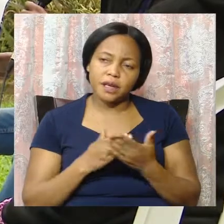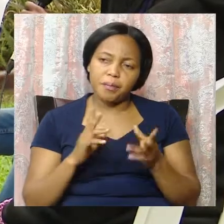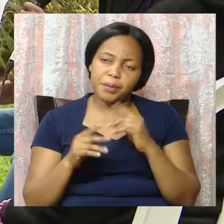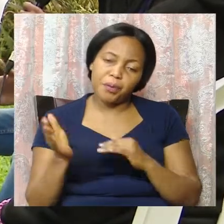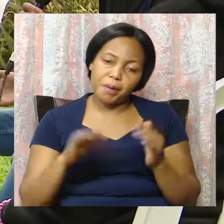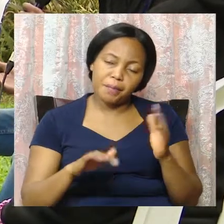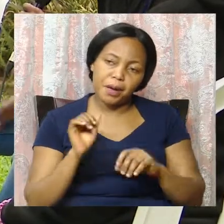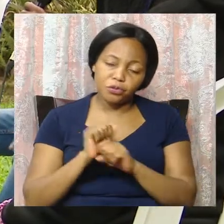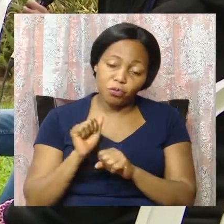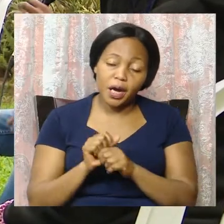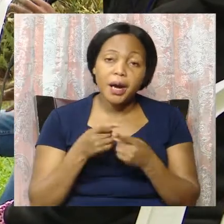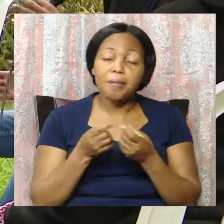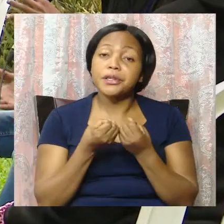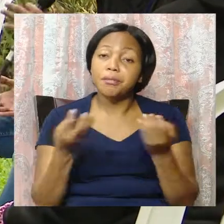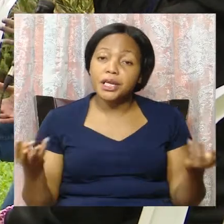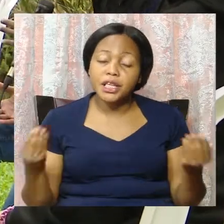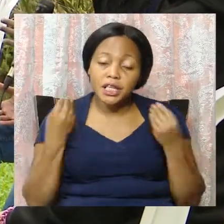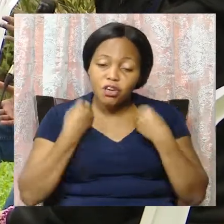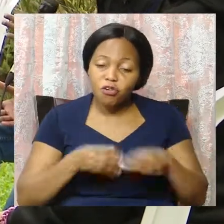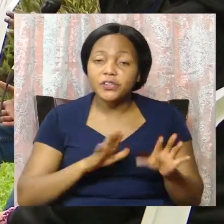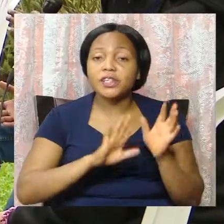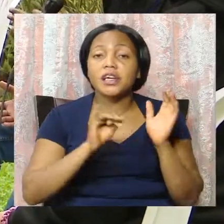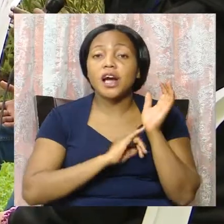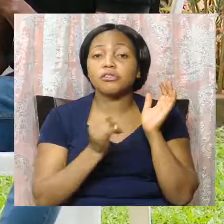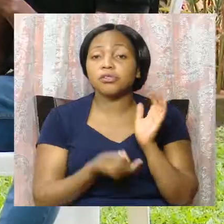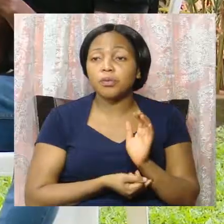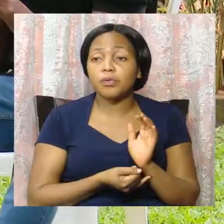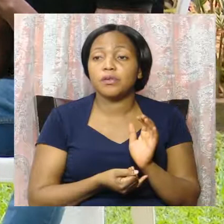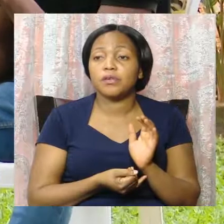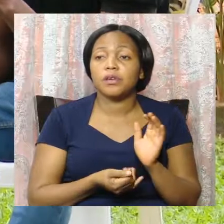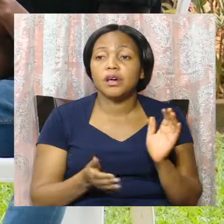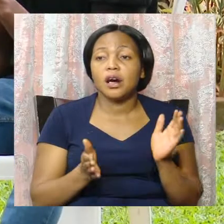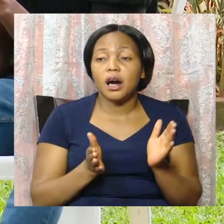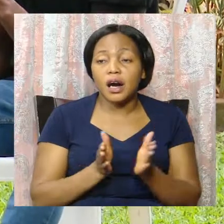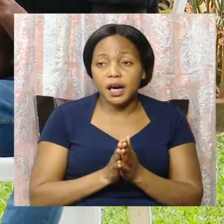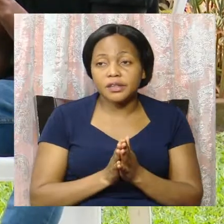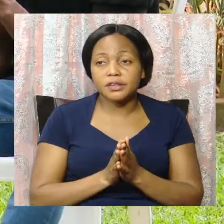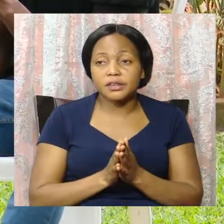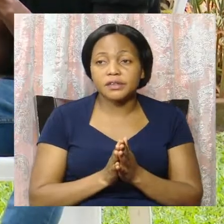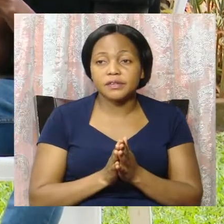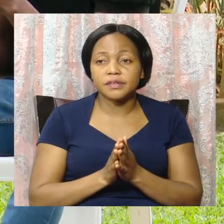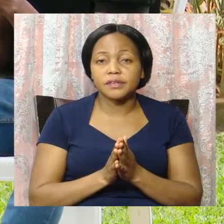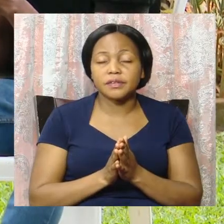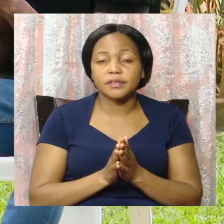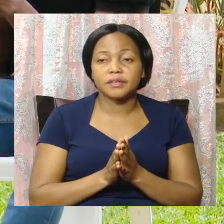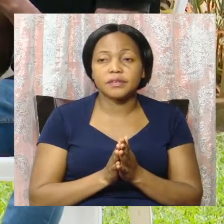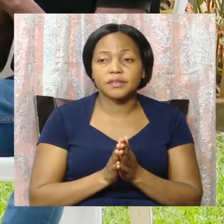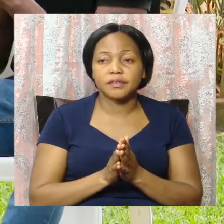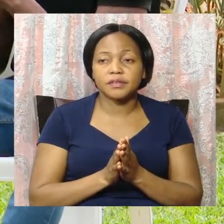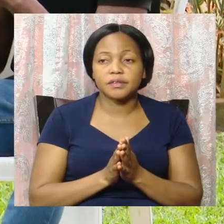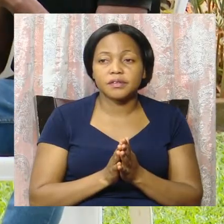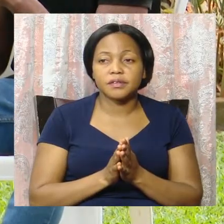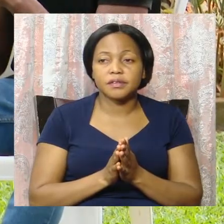kinda so most people are jobless, and which is affecting, let me say, the potential workers. Let me